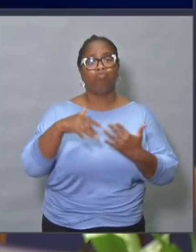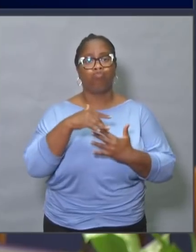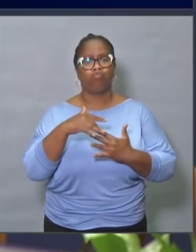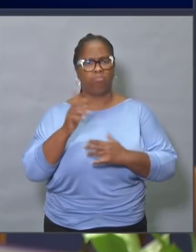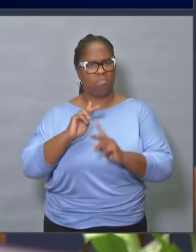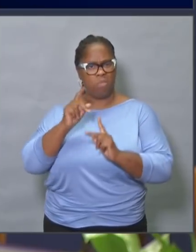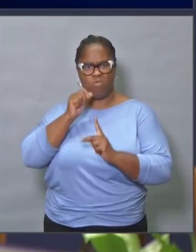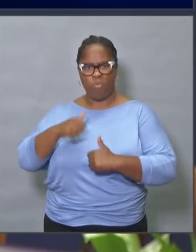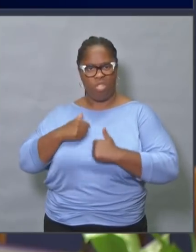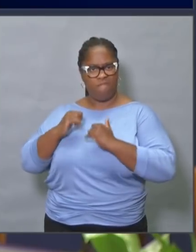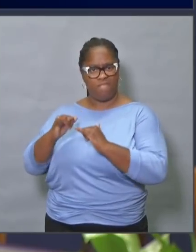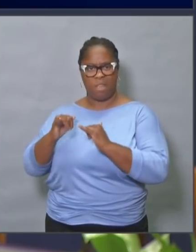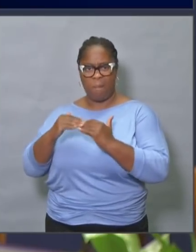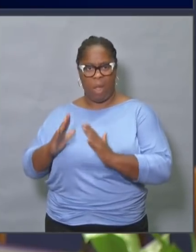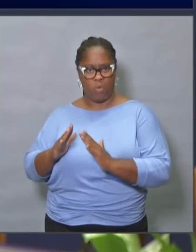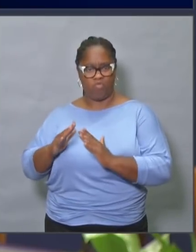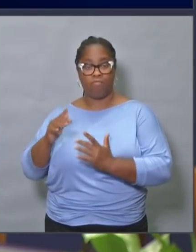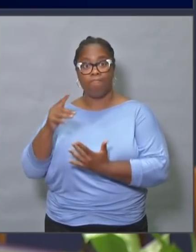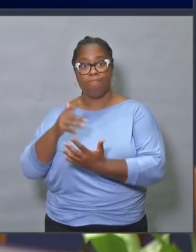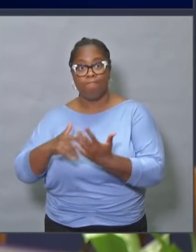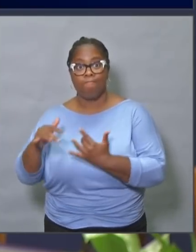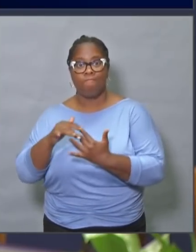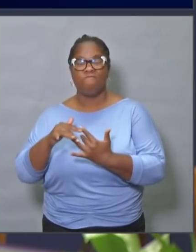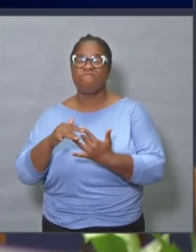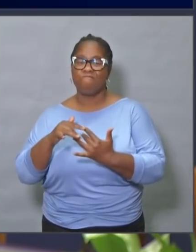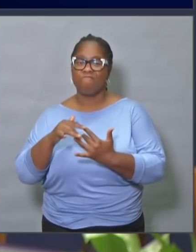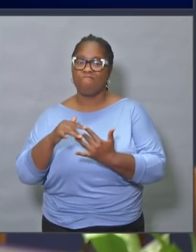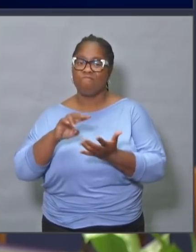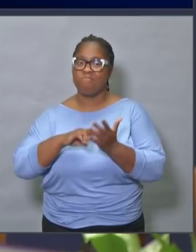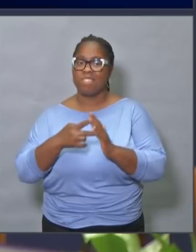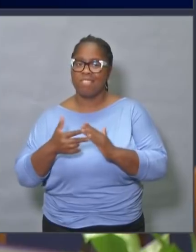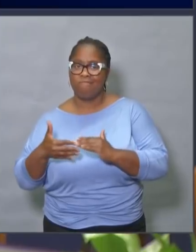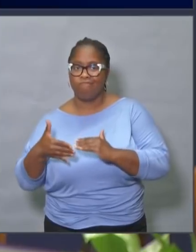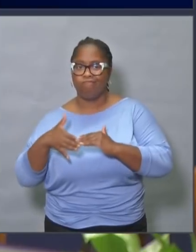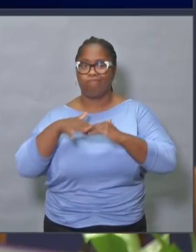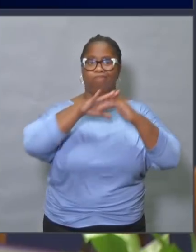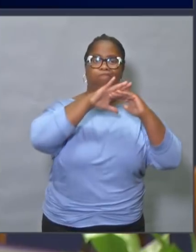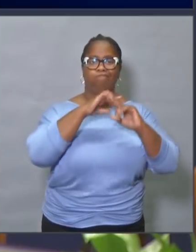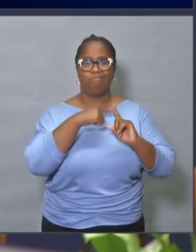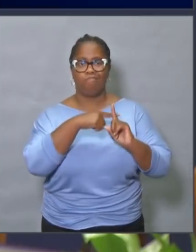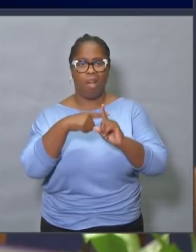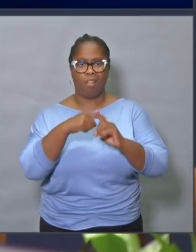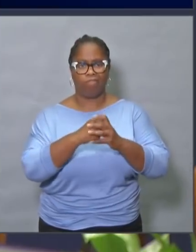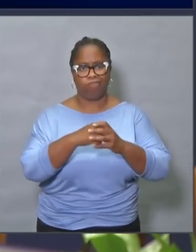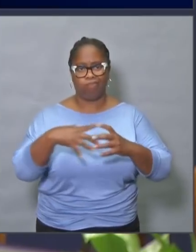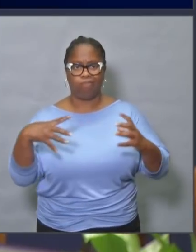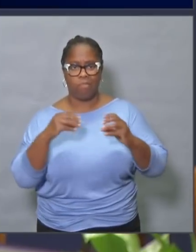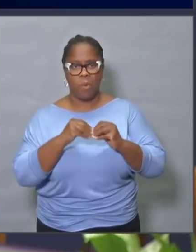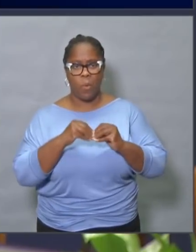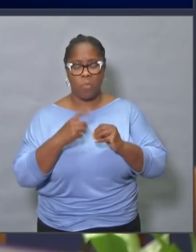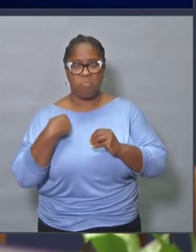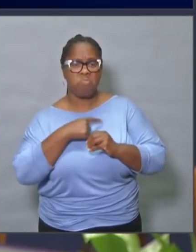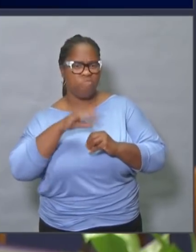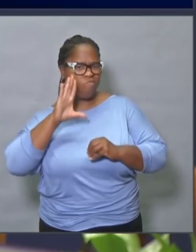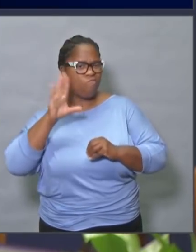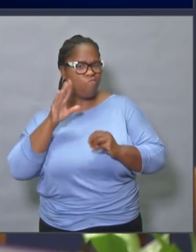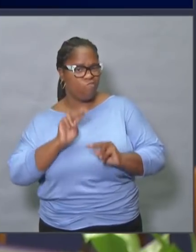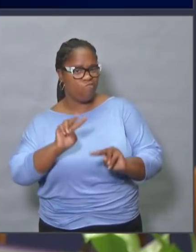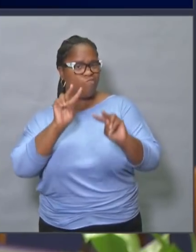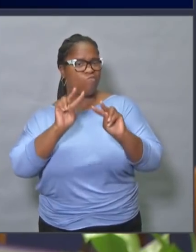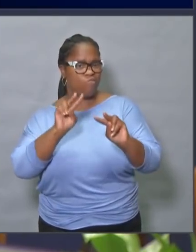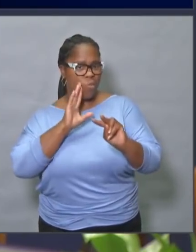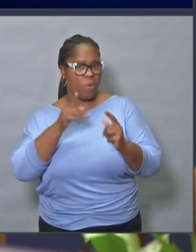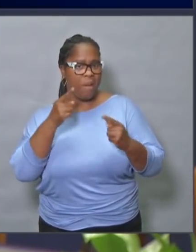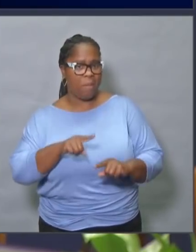household, we will continue to see a higher positive rate. We anticipated and prepared for these cases. The